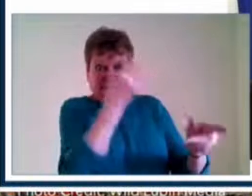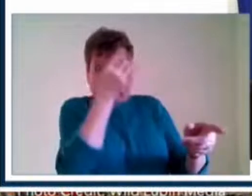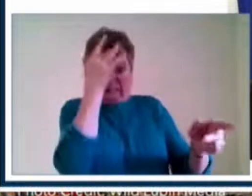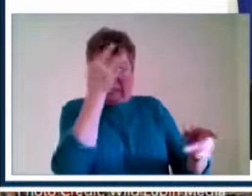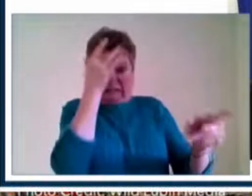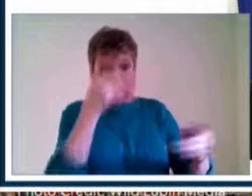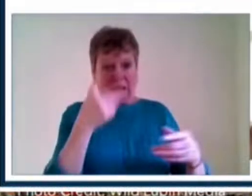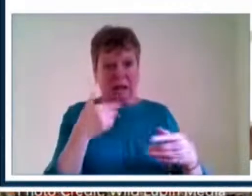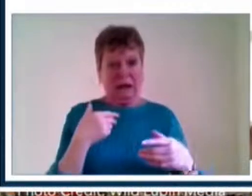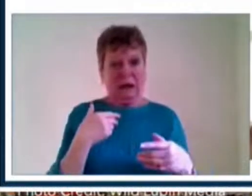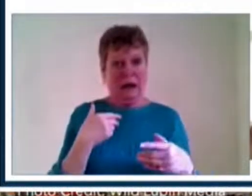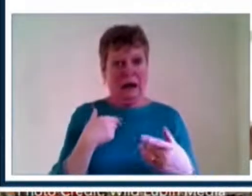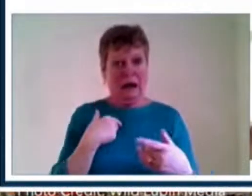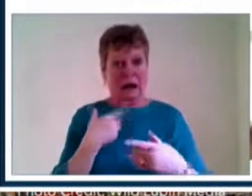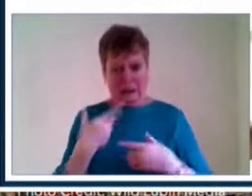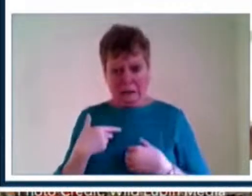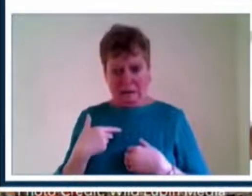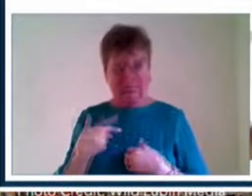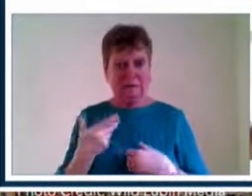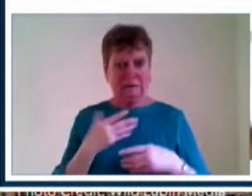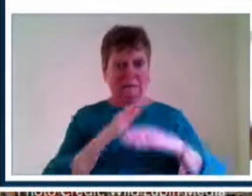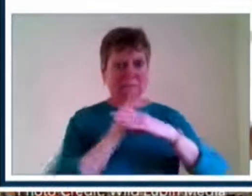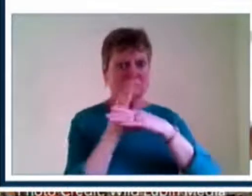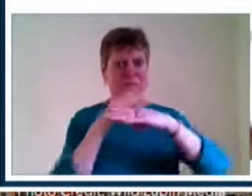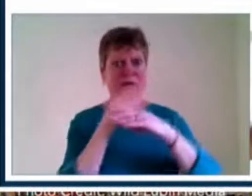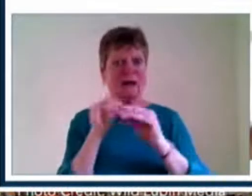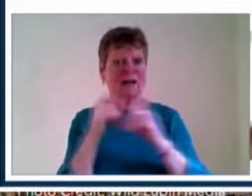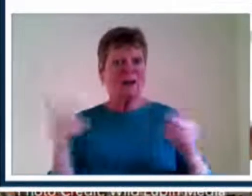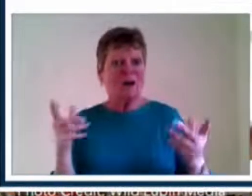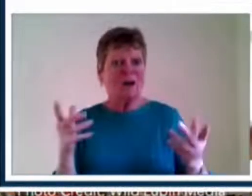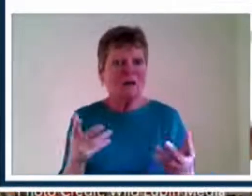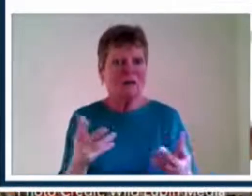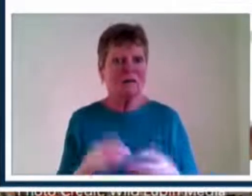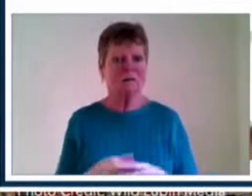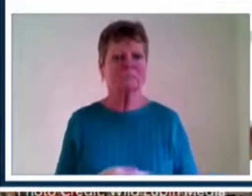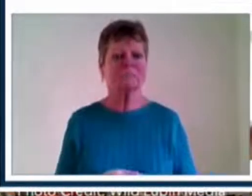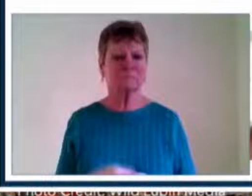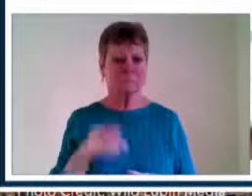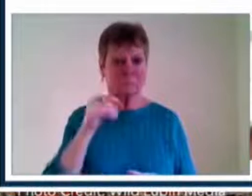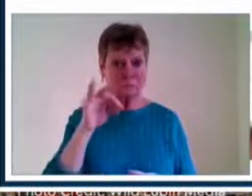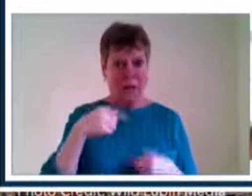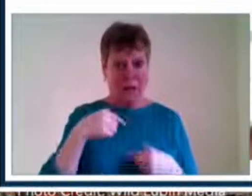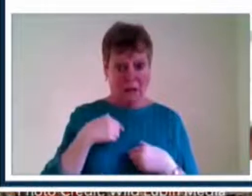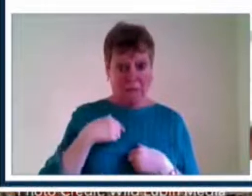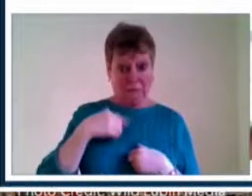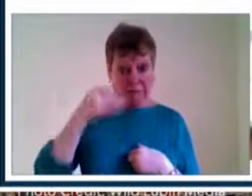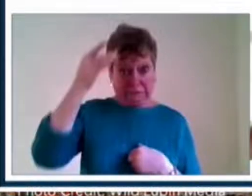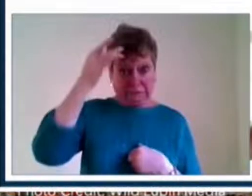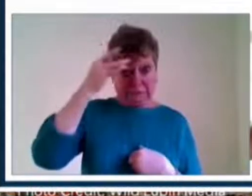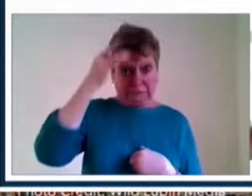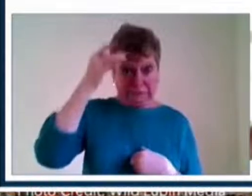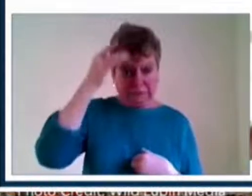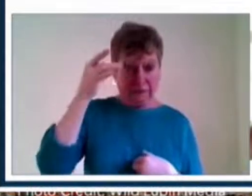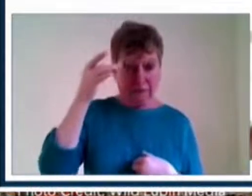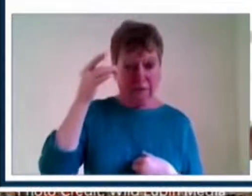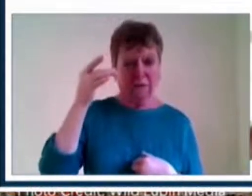Yeah, and so we're saying people, if you've been infected, all the science data would say that